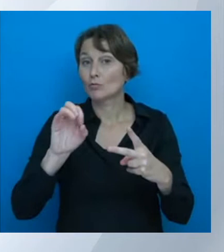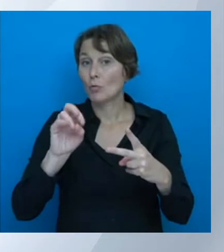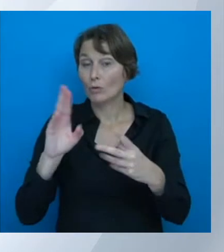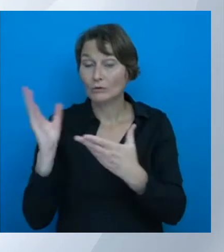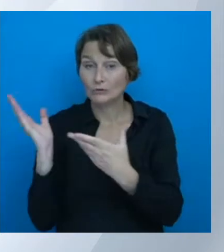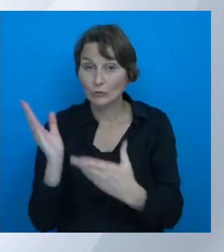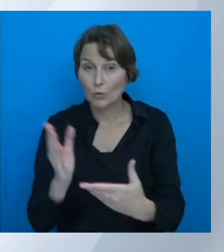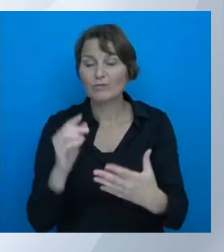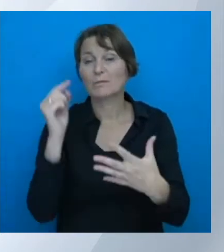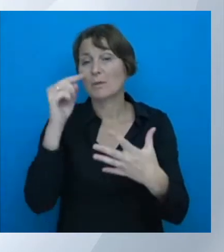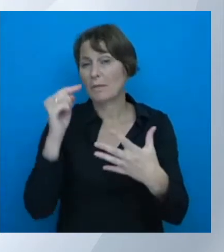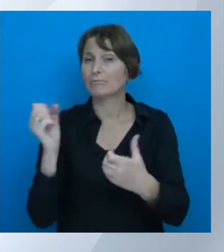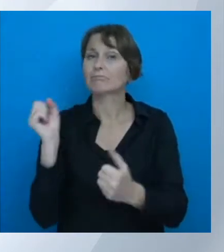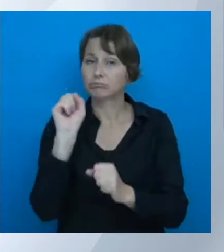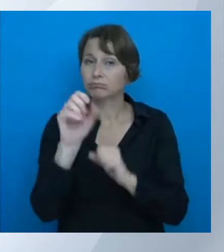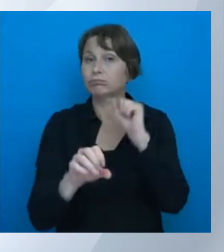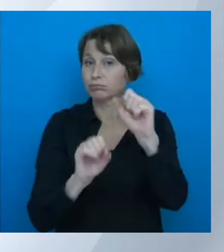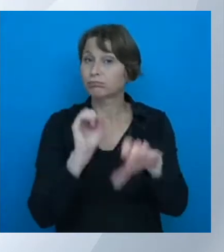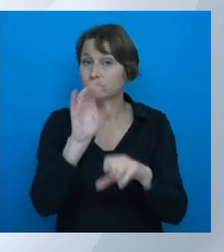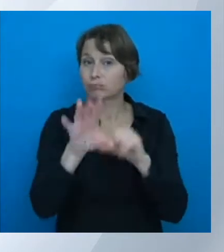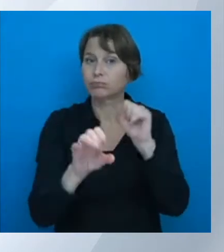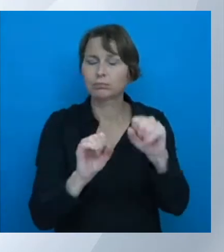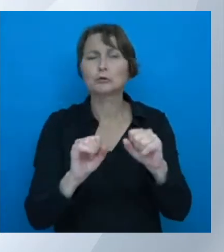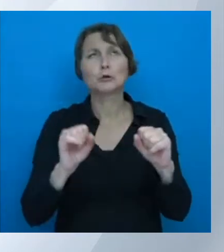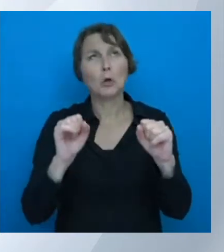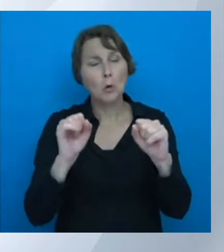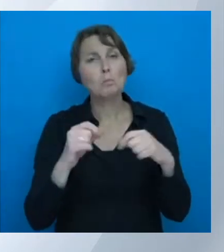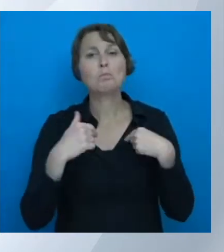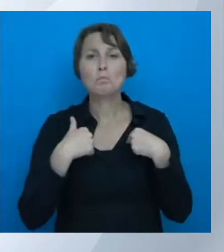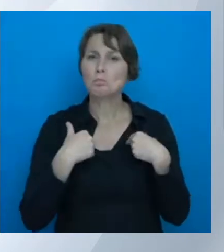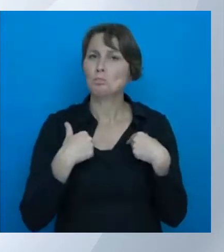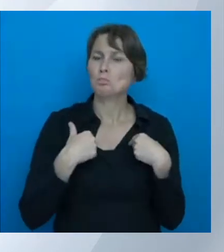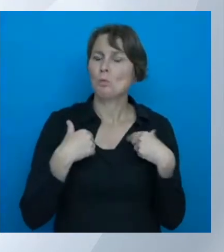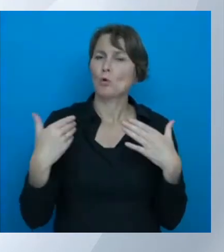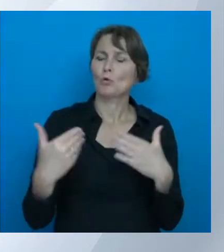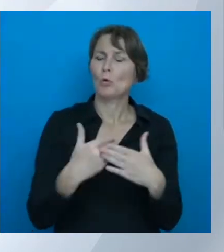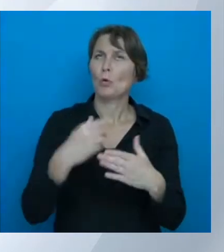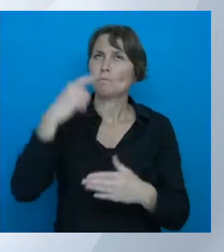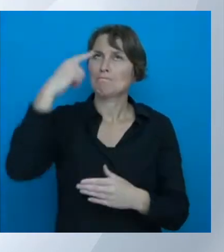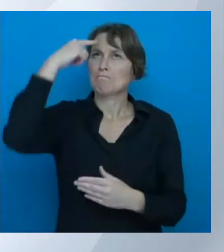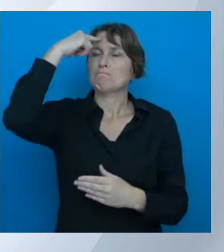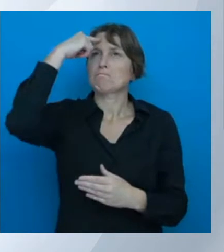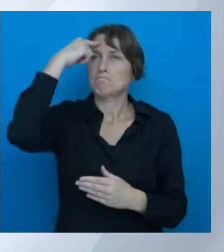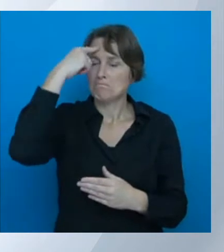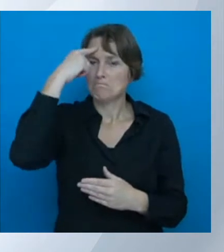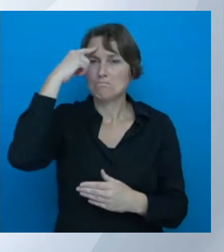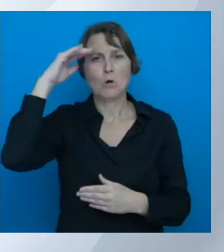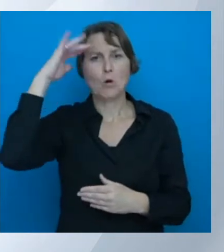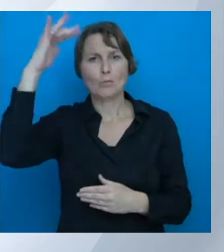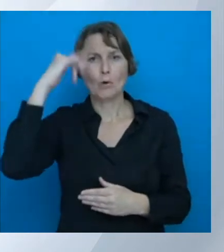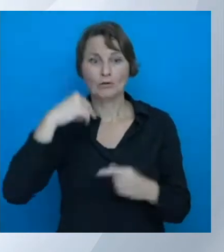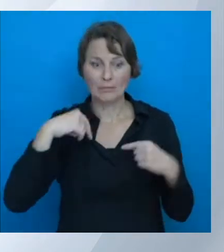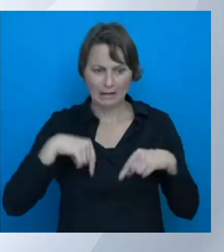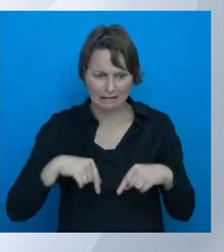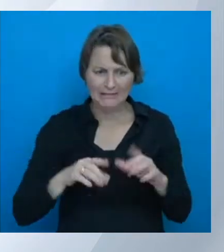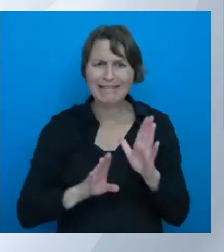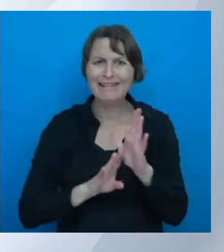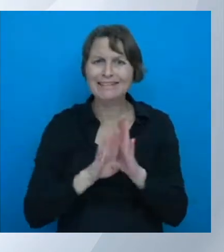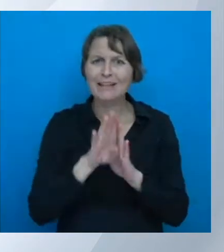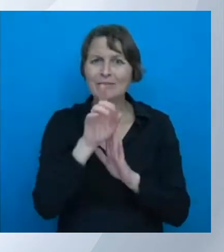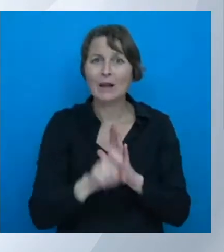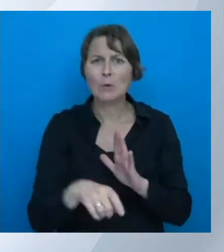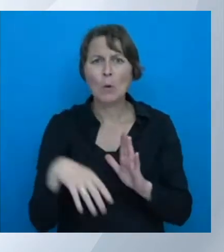building applications and new approach brings a lot of challenges for us developers. I would like to highlight few of